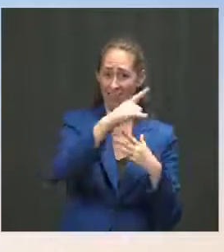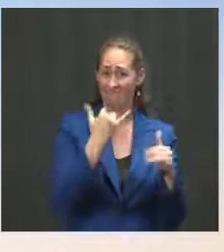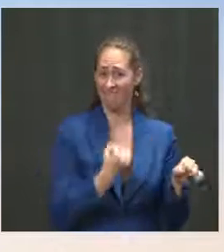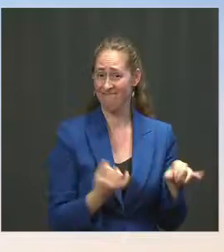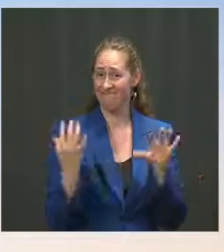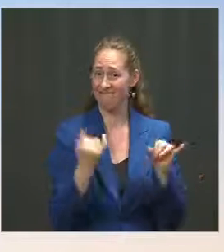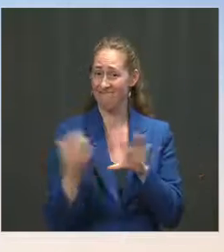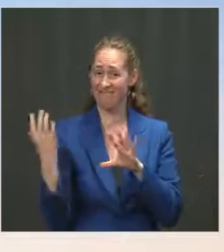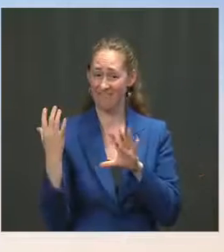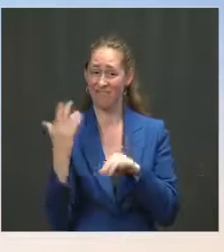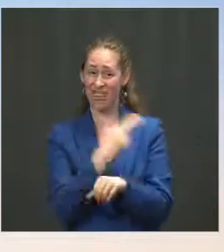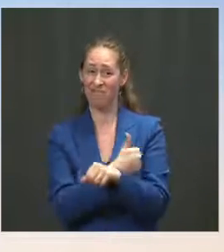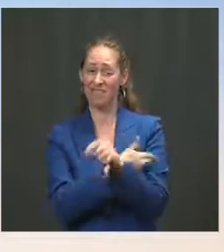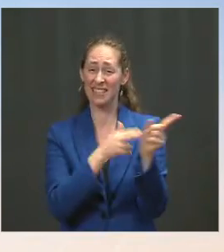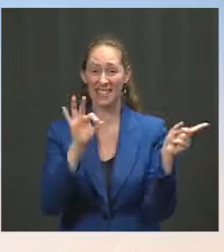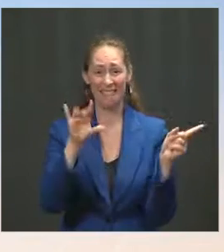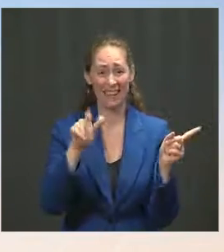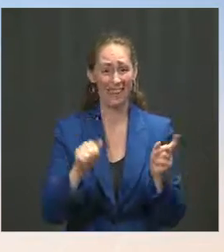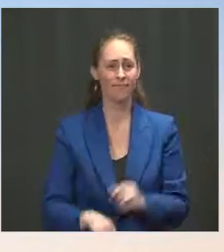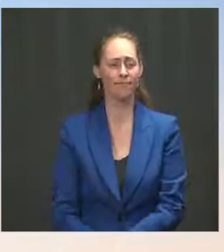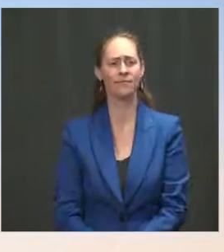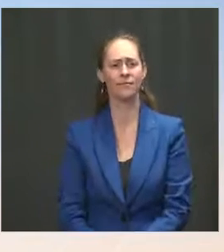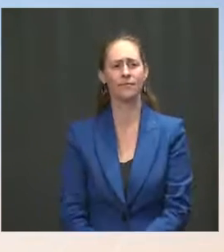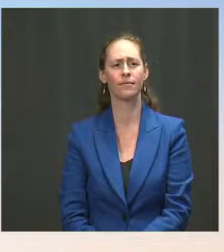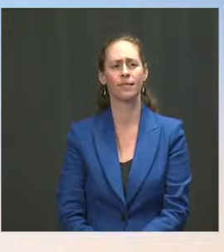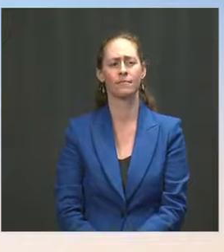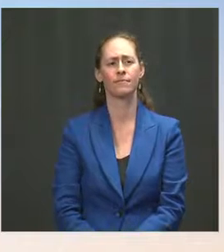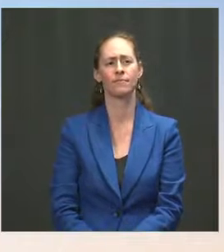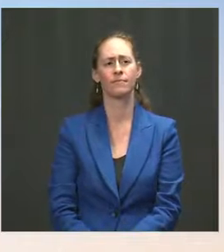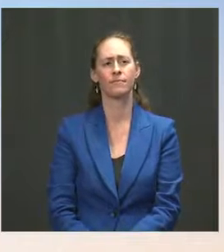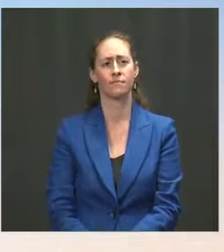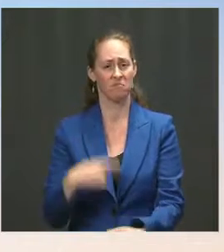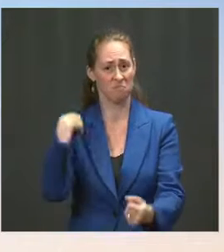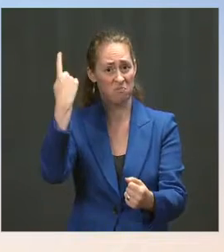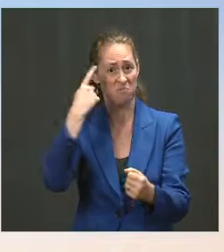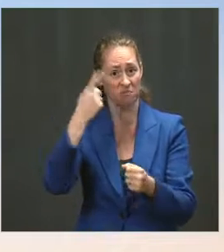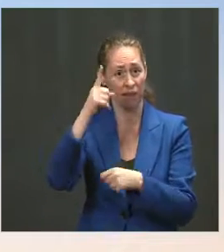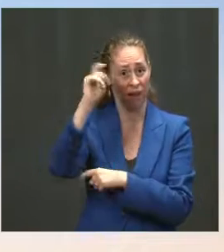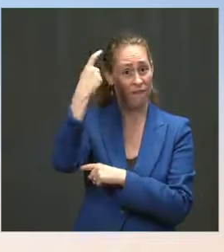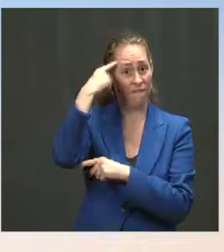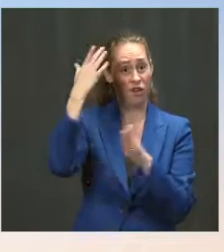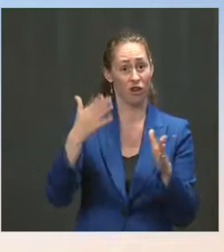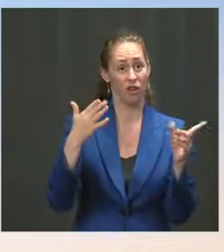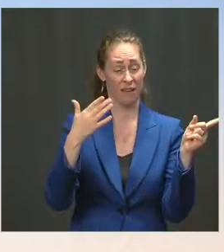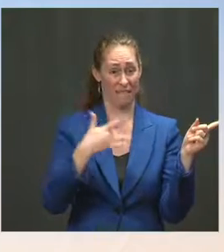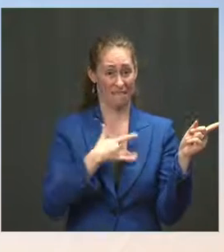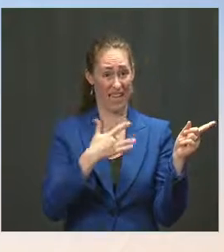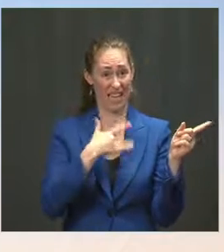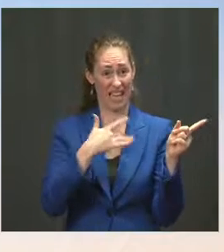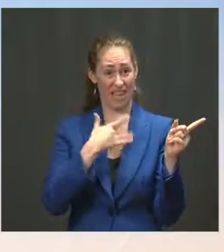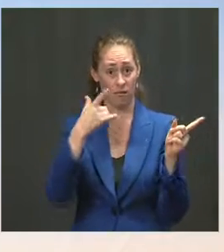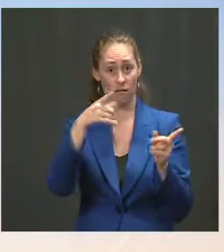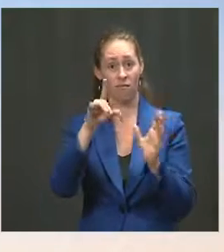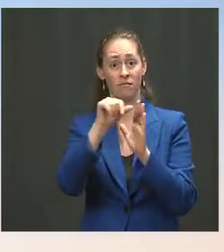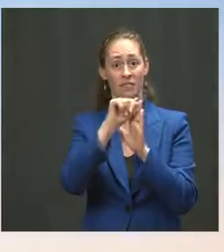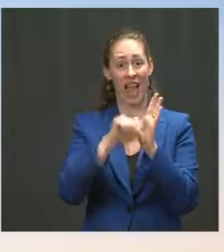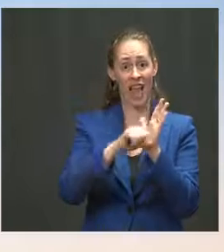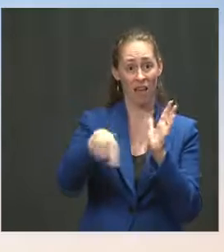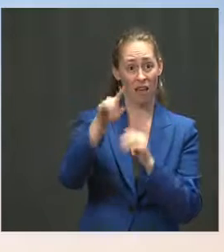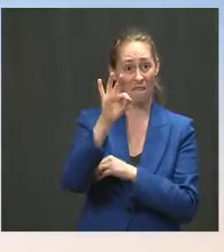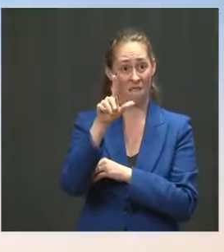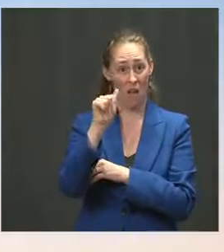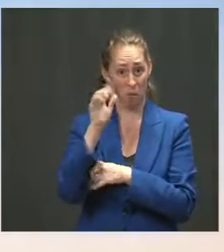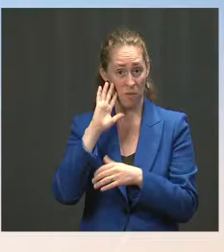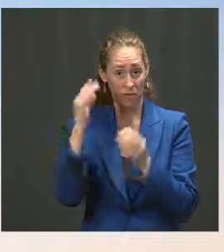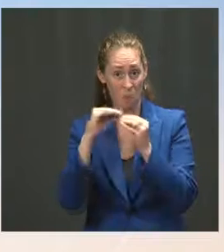unaware that those ventilators were sent to his state earlier this week? I think that's really a question for the governor and his team. And one more question. What is the